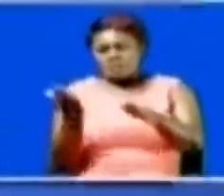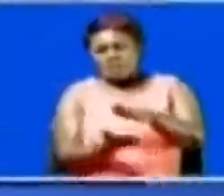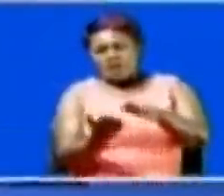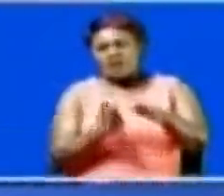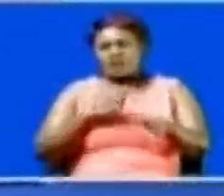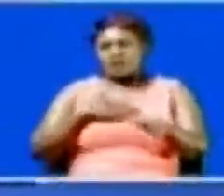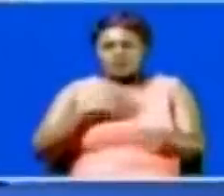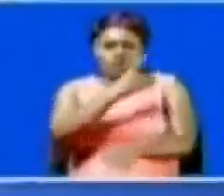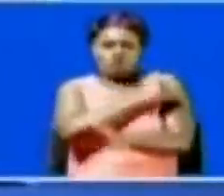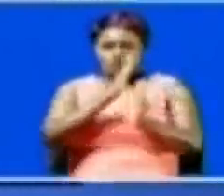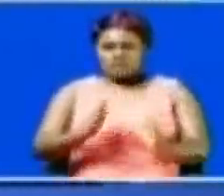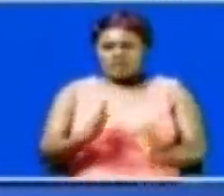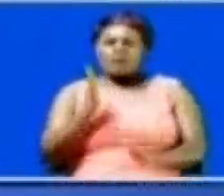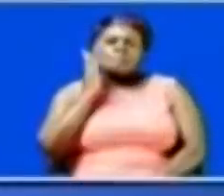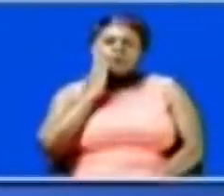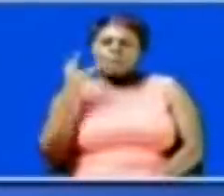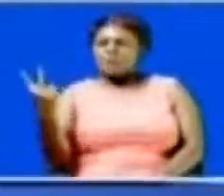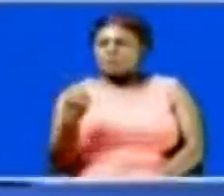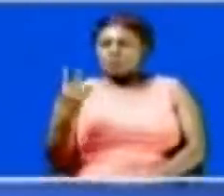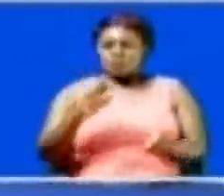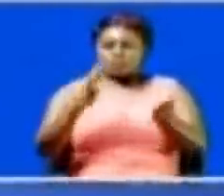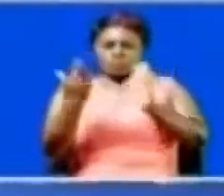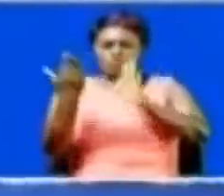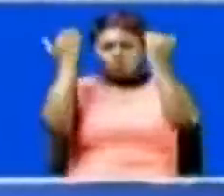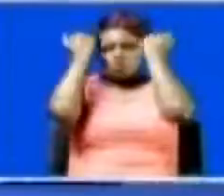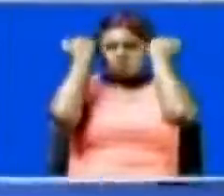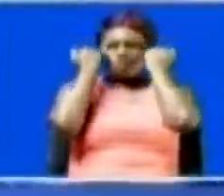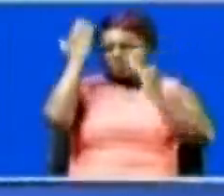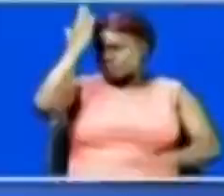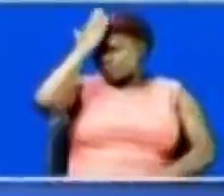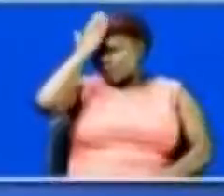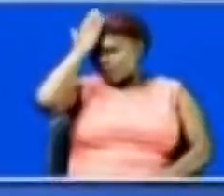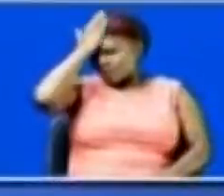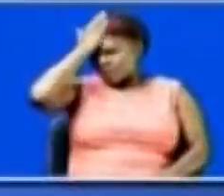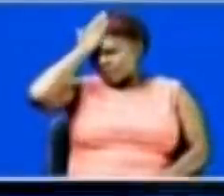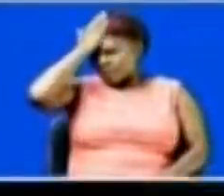katika kwa maktaba zetu. The doctor and the girl's mother are scheduled to be arraigned in court on Monday. Caroline B, KTN News.